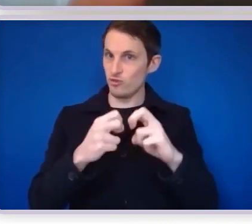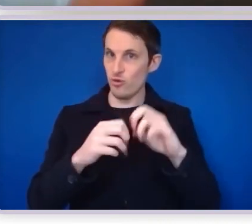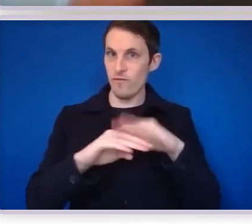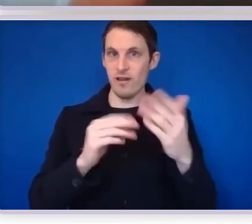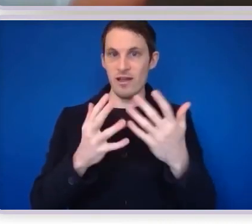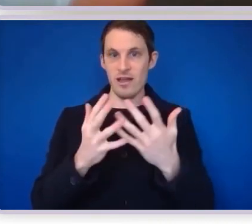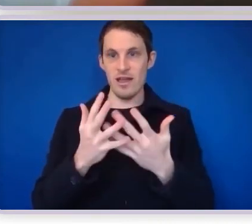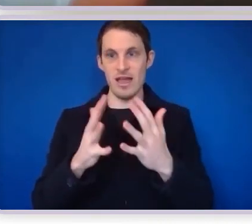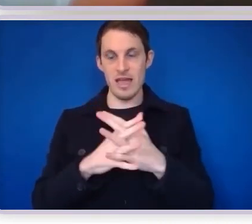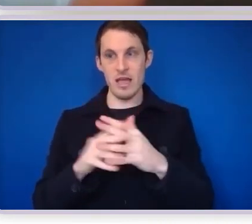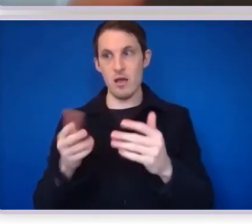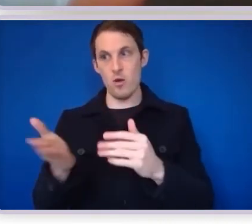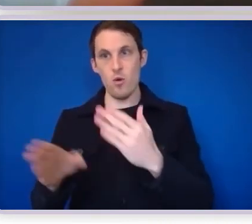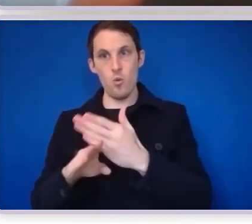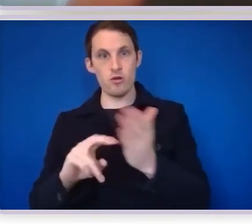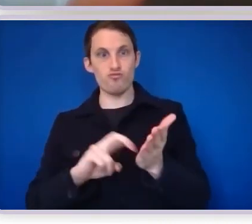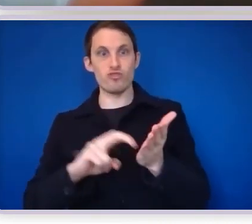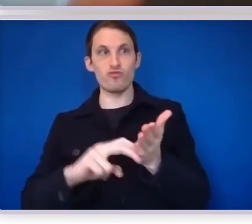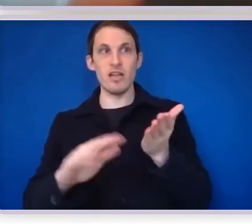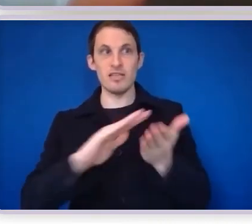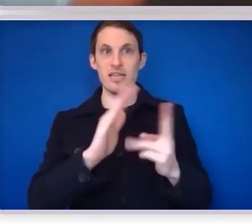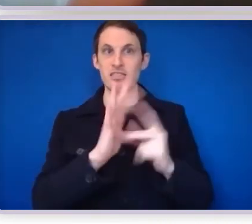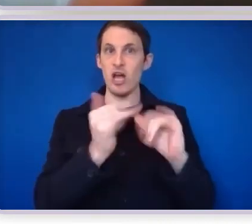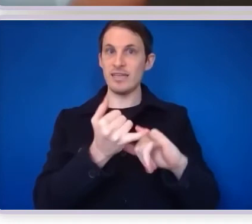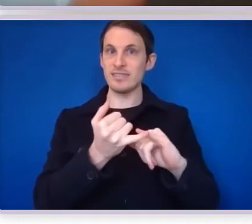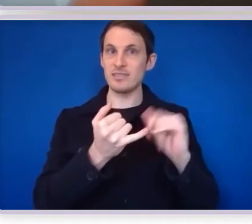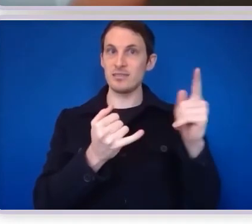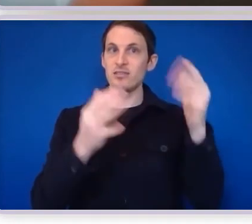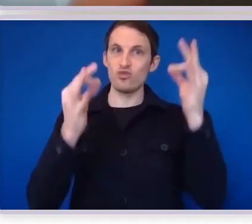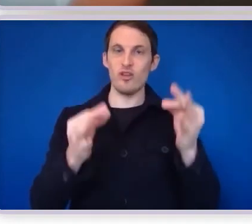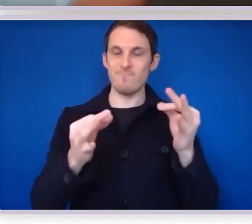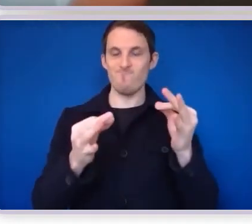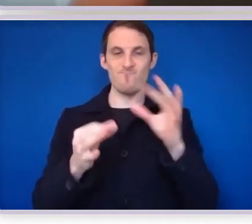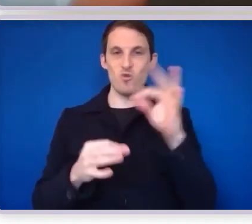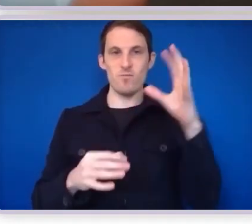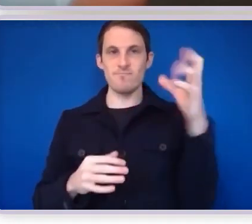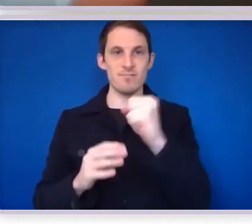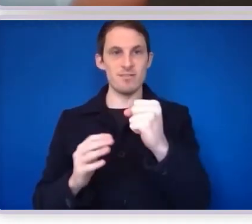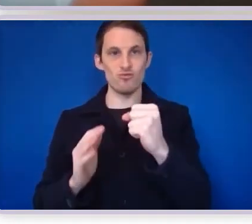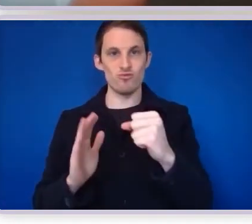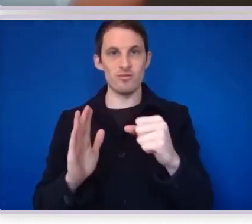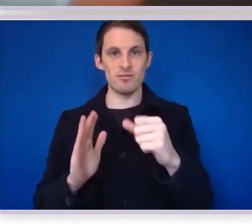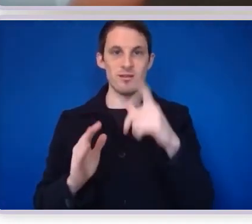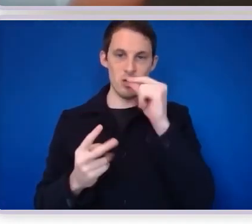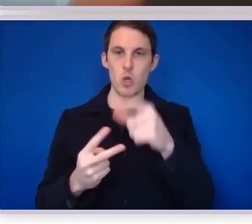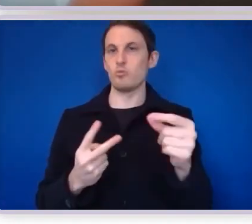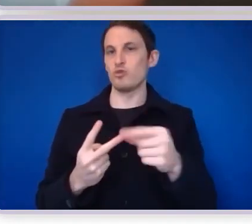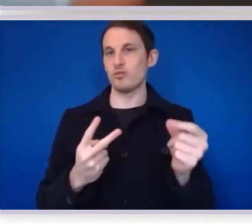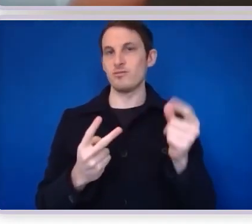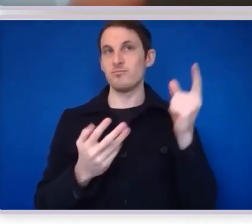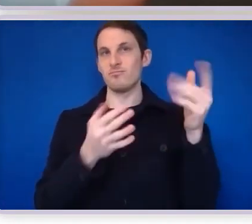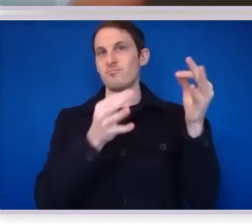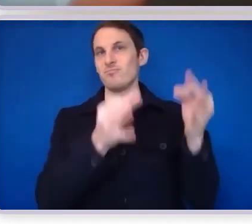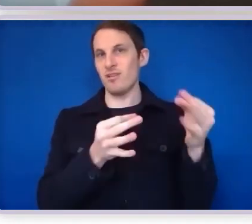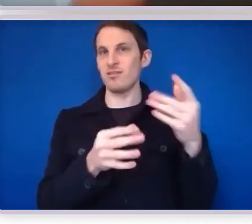registration in the NDIS wasn't in the end made mandatory. So it's a bit of a